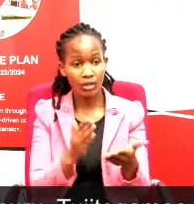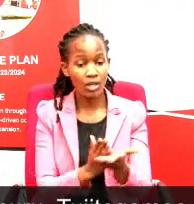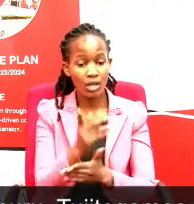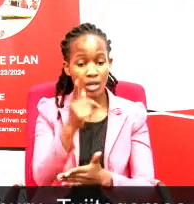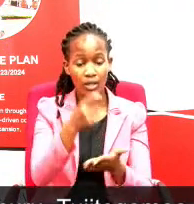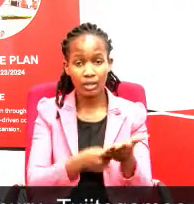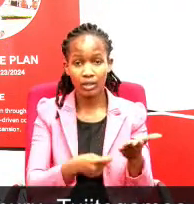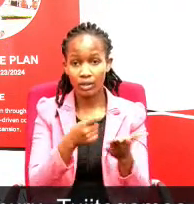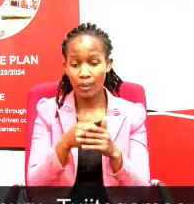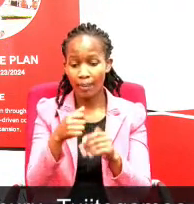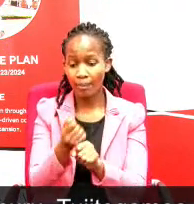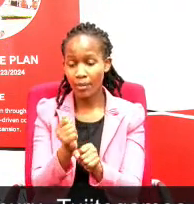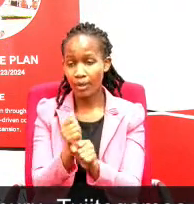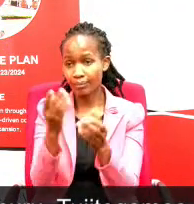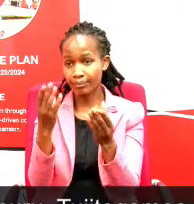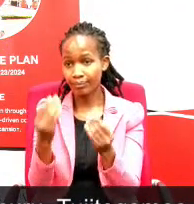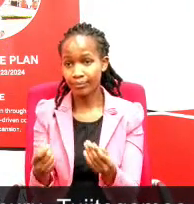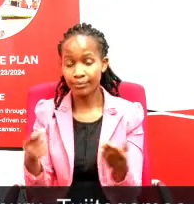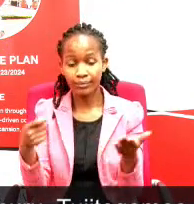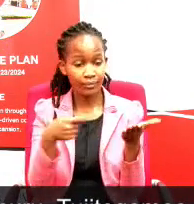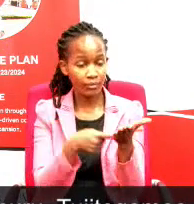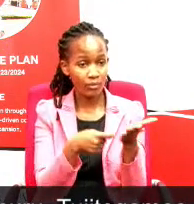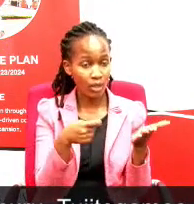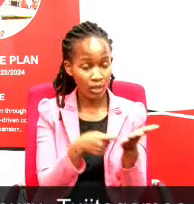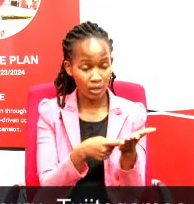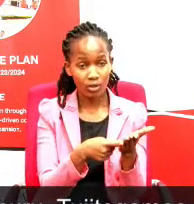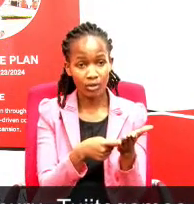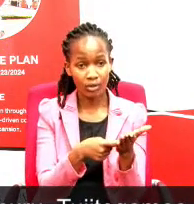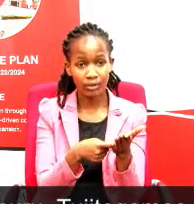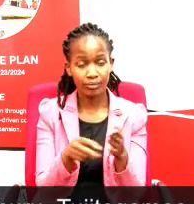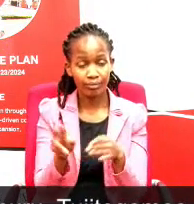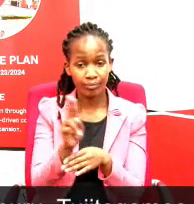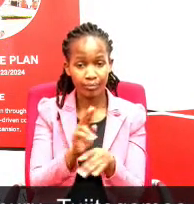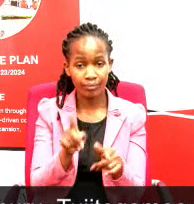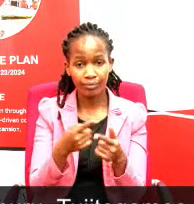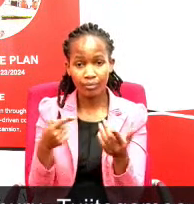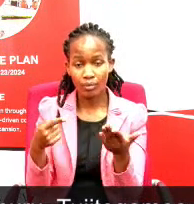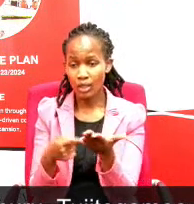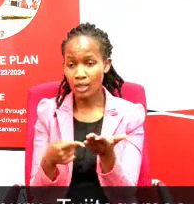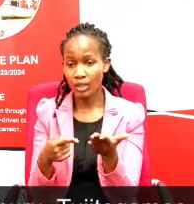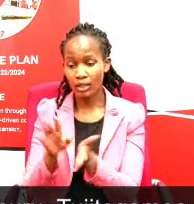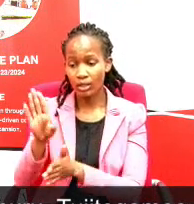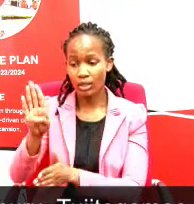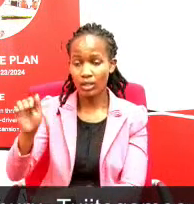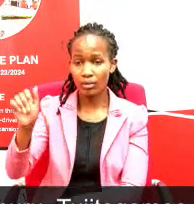tax simplification, technology-driven compliance, and tax-based expansion.